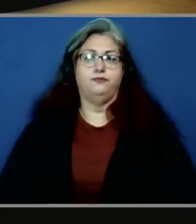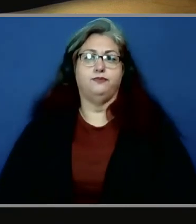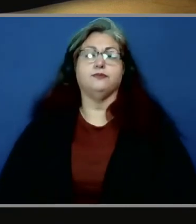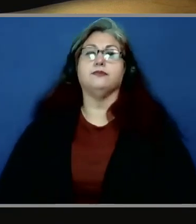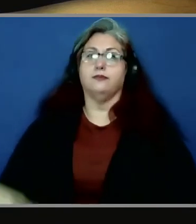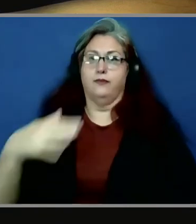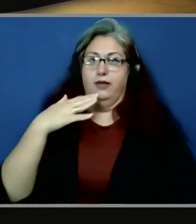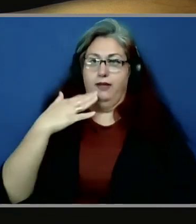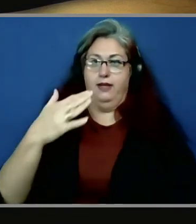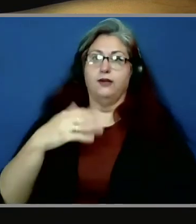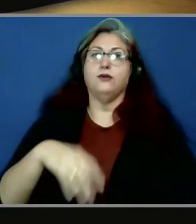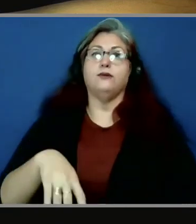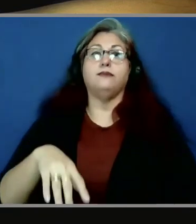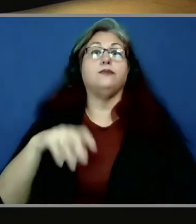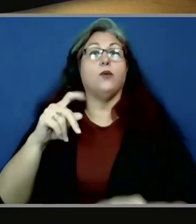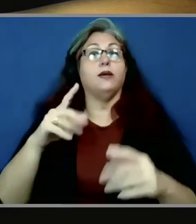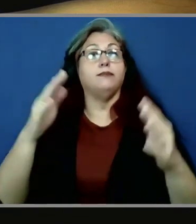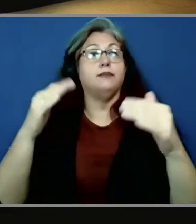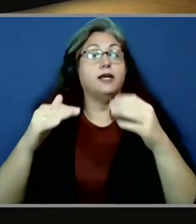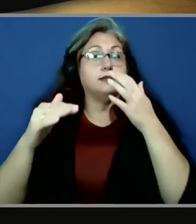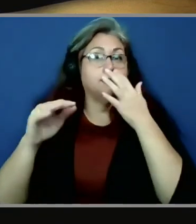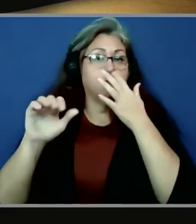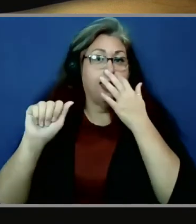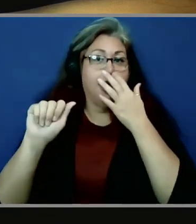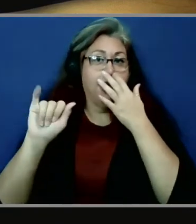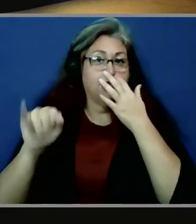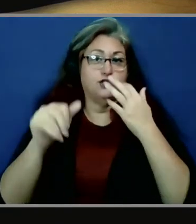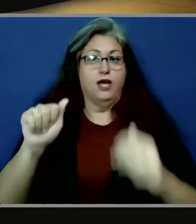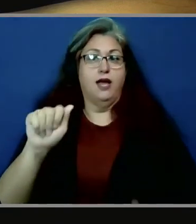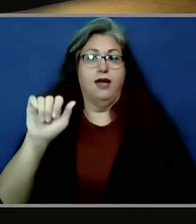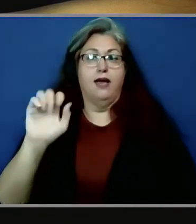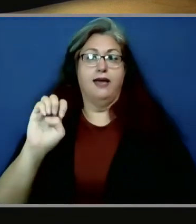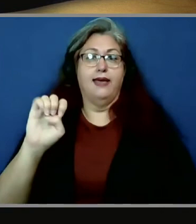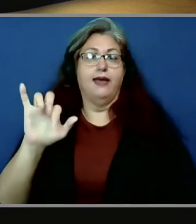Thank you. Let's go now to Asia Iyer.